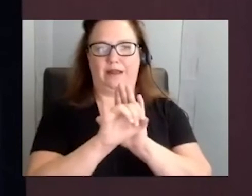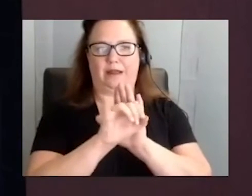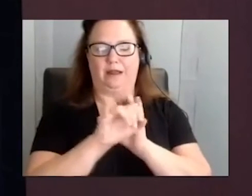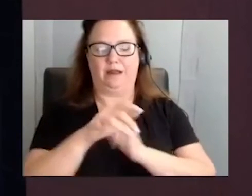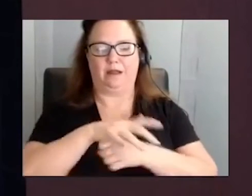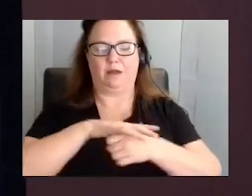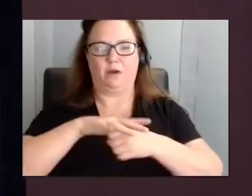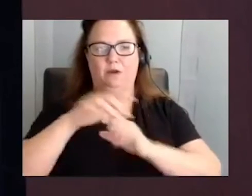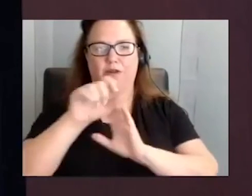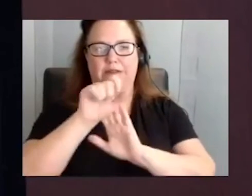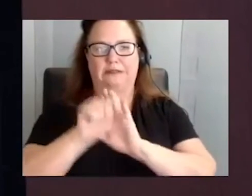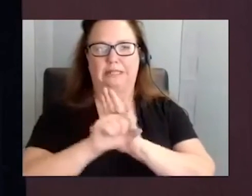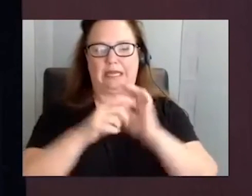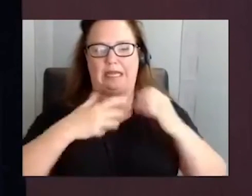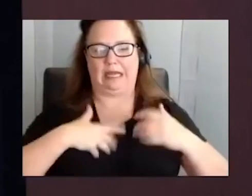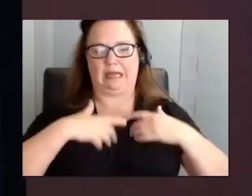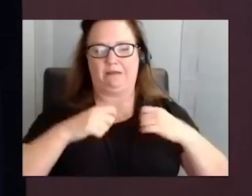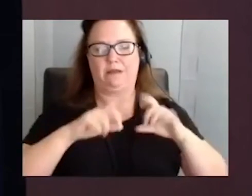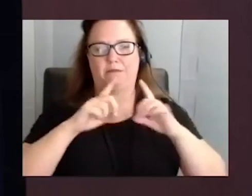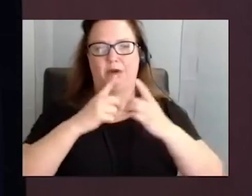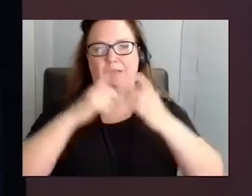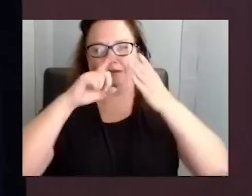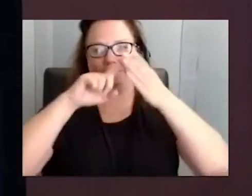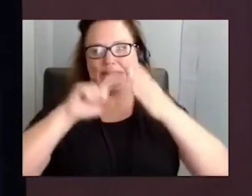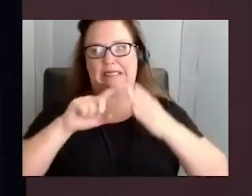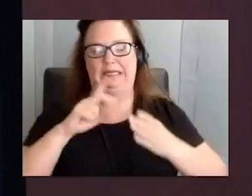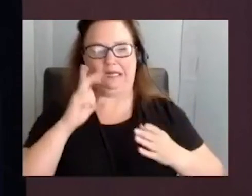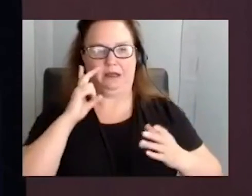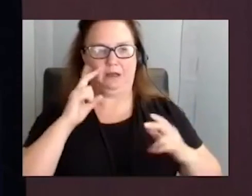jump in, help with those investigations, and really help to mitigate